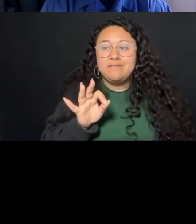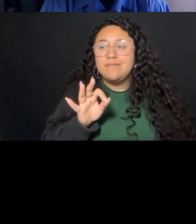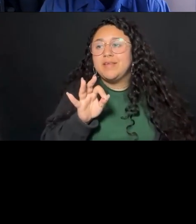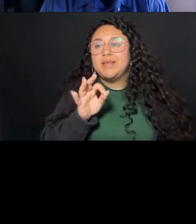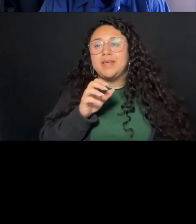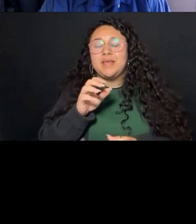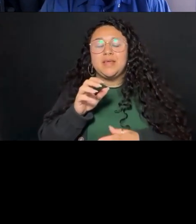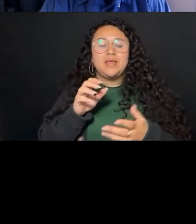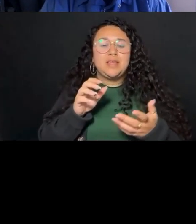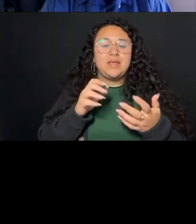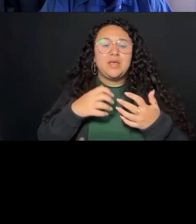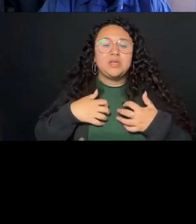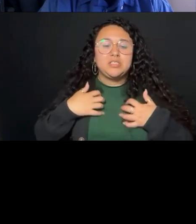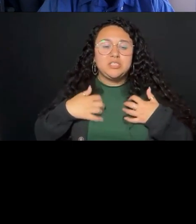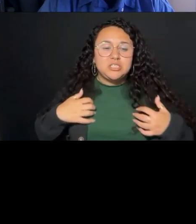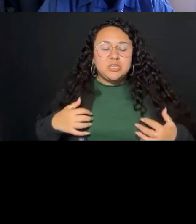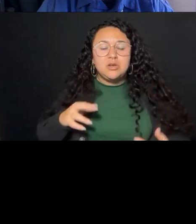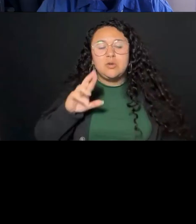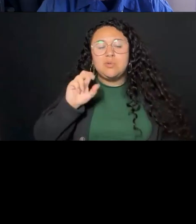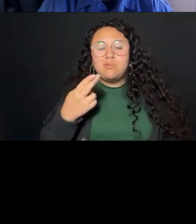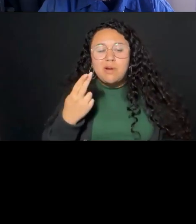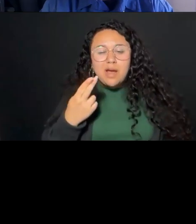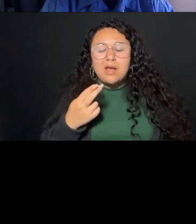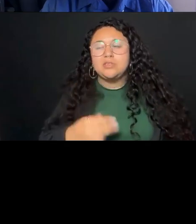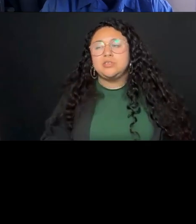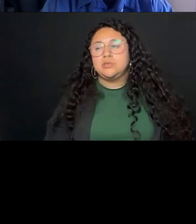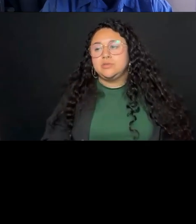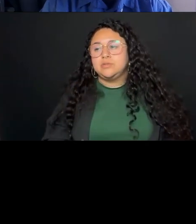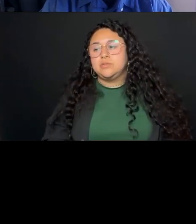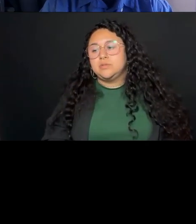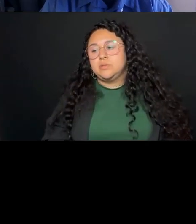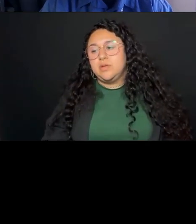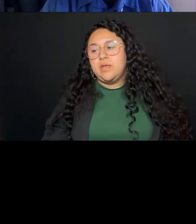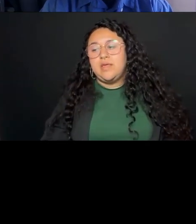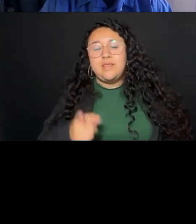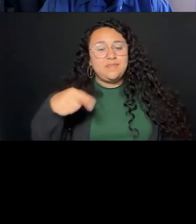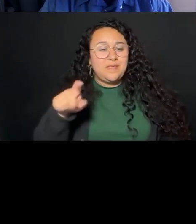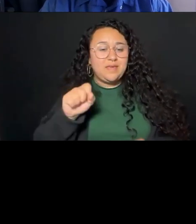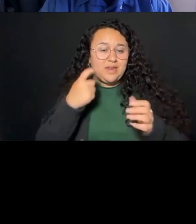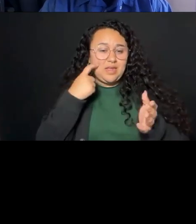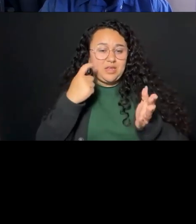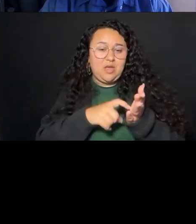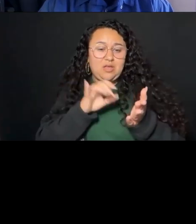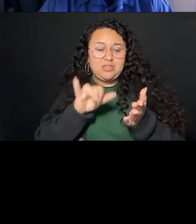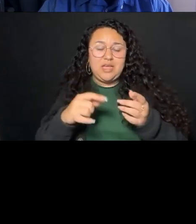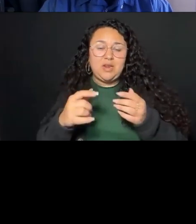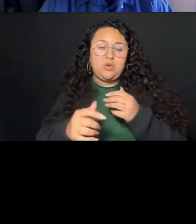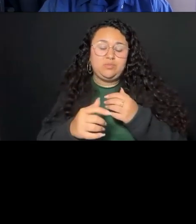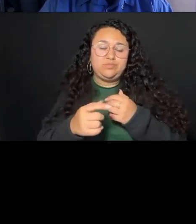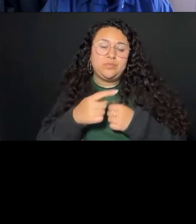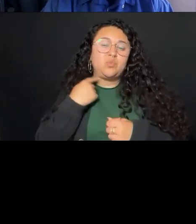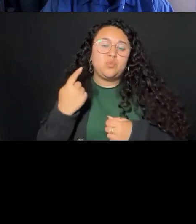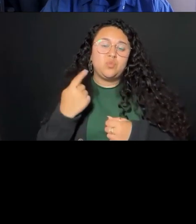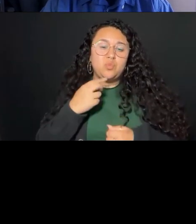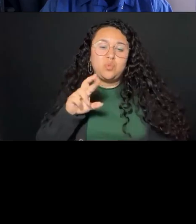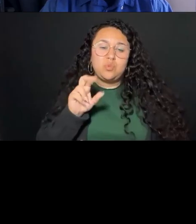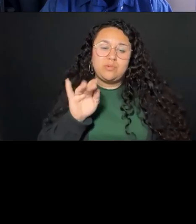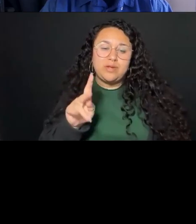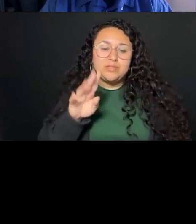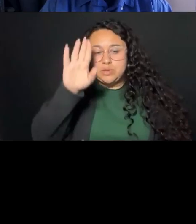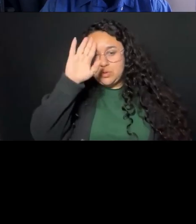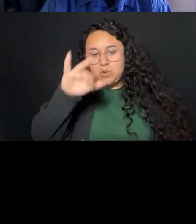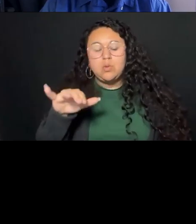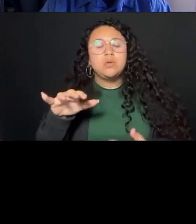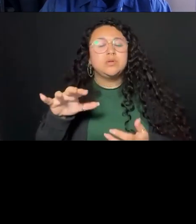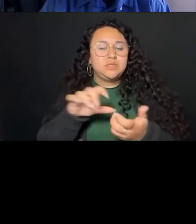their binder. And they can acknowledge the risks and know that there might be damage to their body, short term or